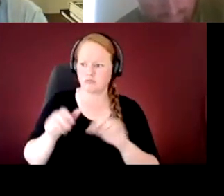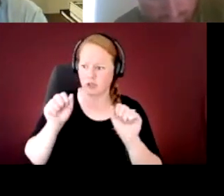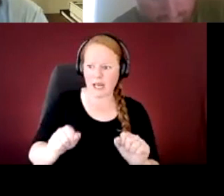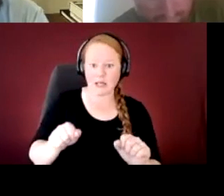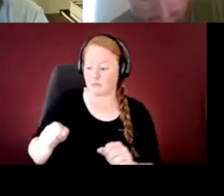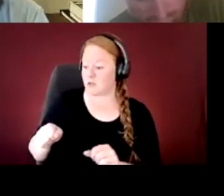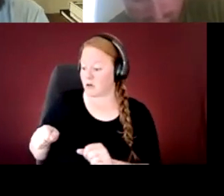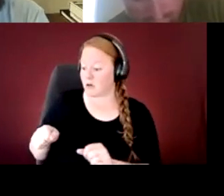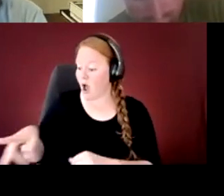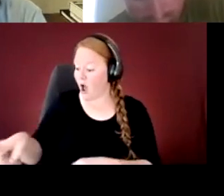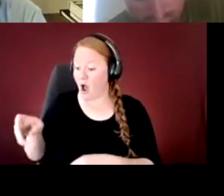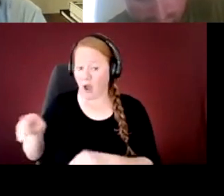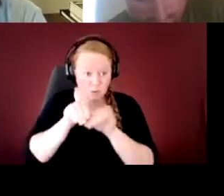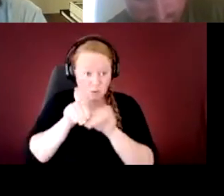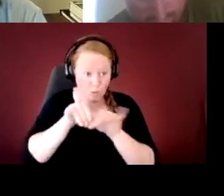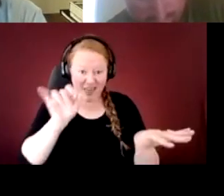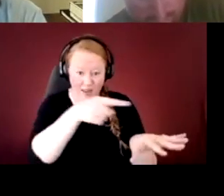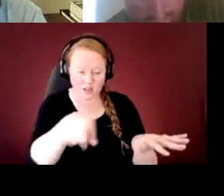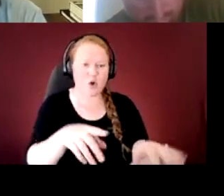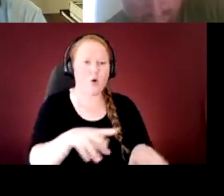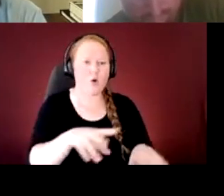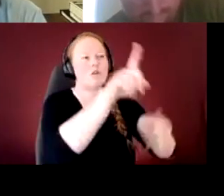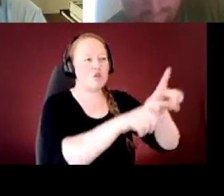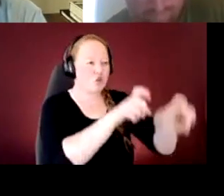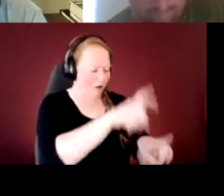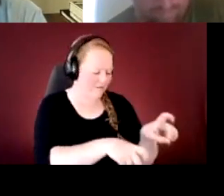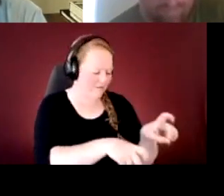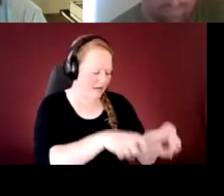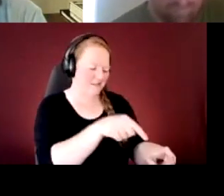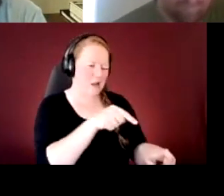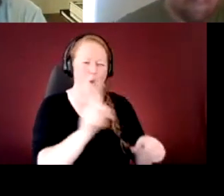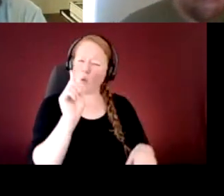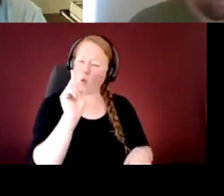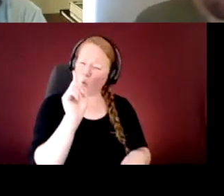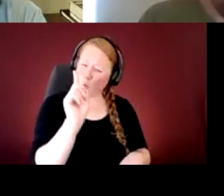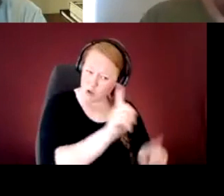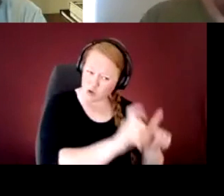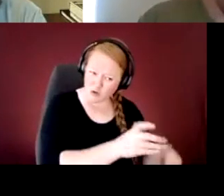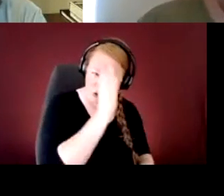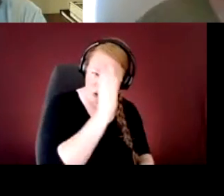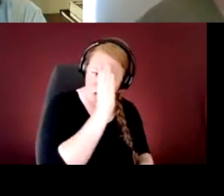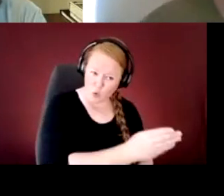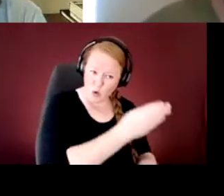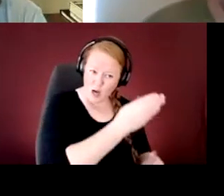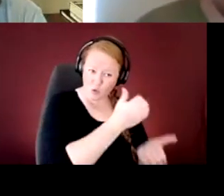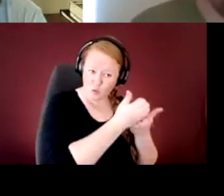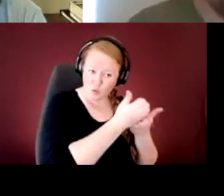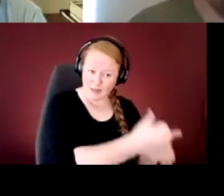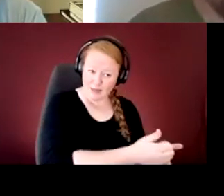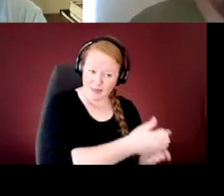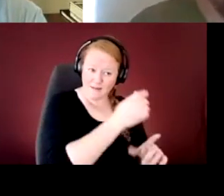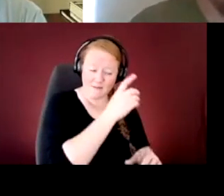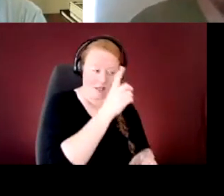In terms of the surveys, there was one survey, which is the direct aid survey, or direct relief survey, which is specifically for